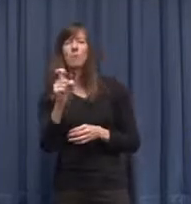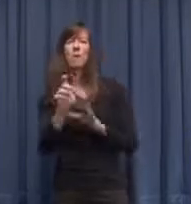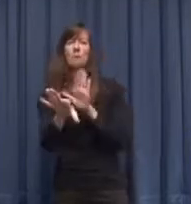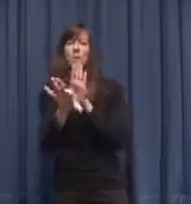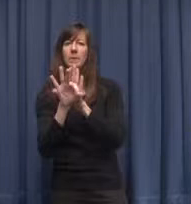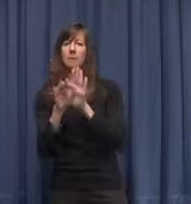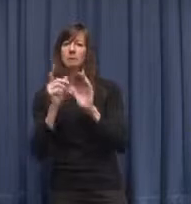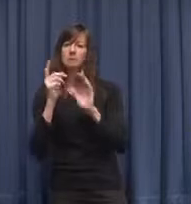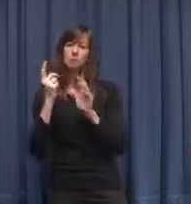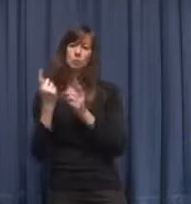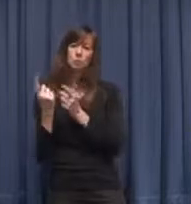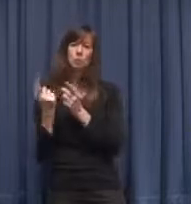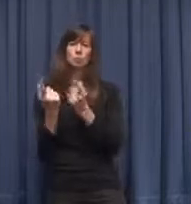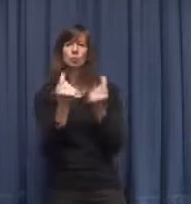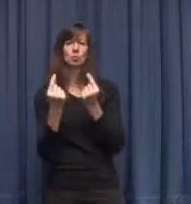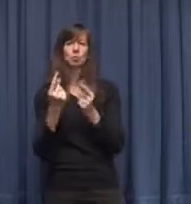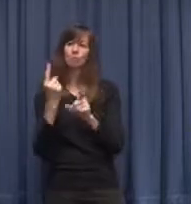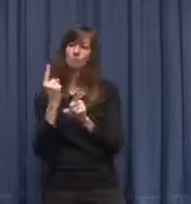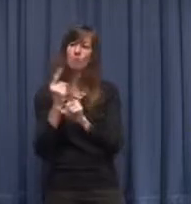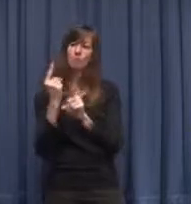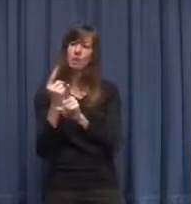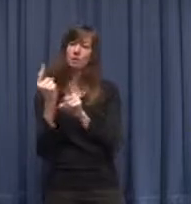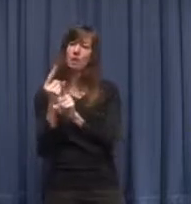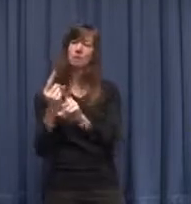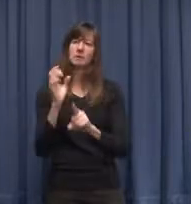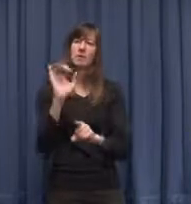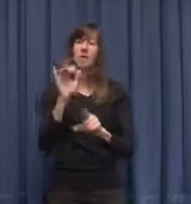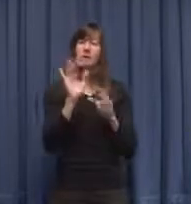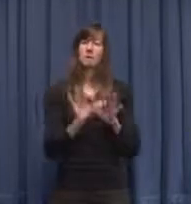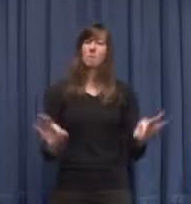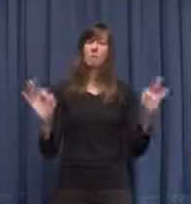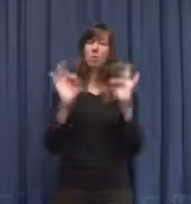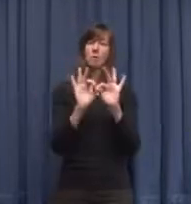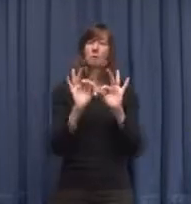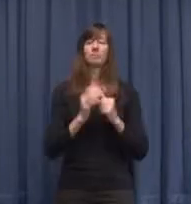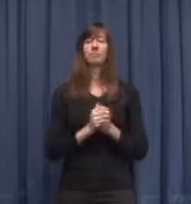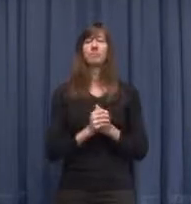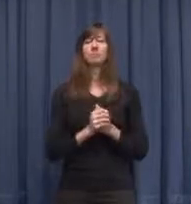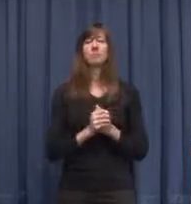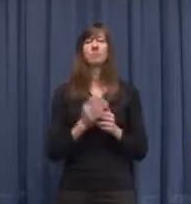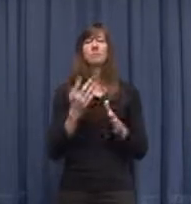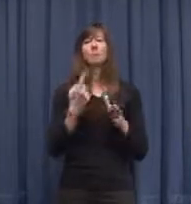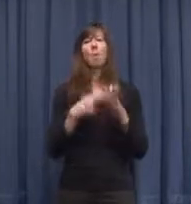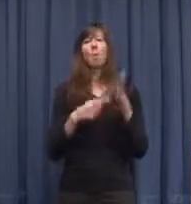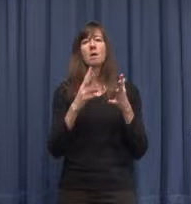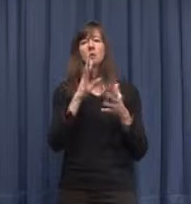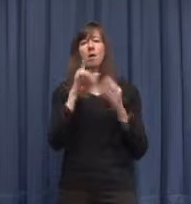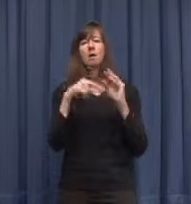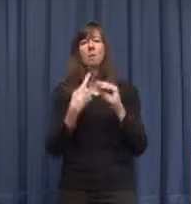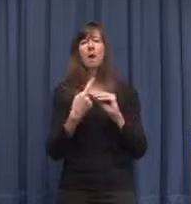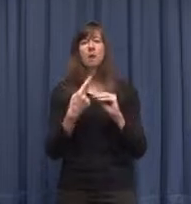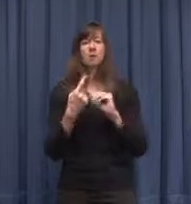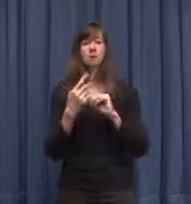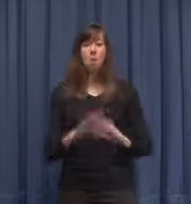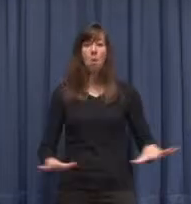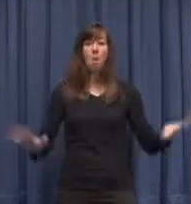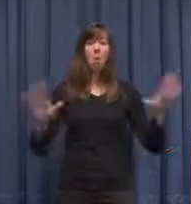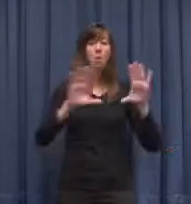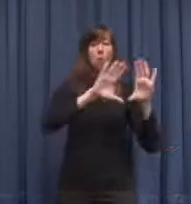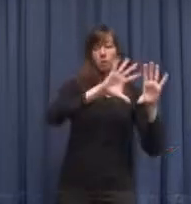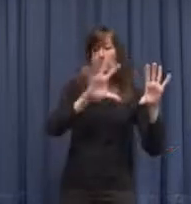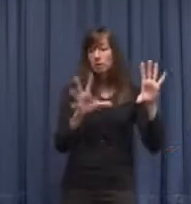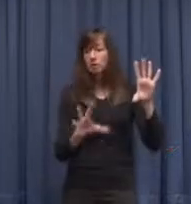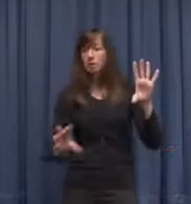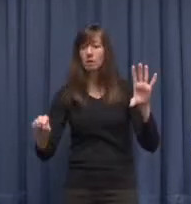to talk about what's happening nationally and what's happening around homes and Thanksgiving tables across the country. So